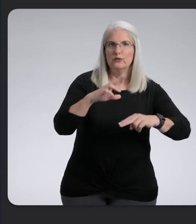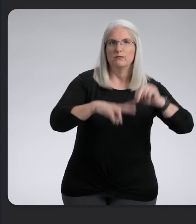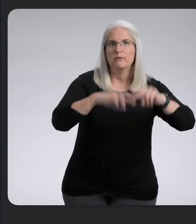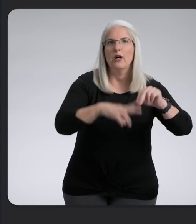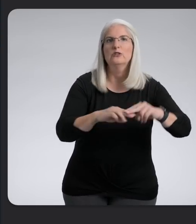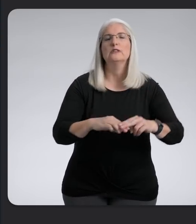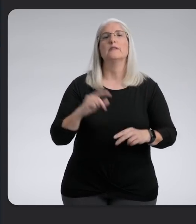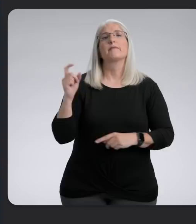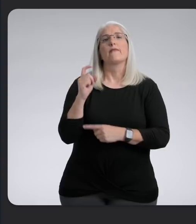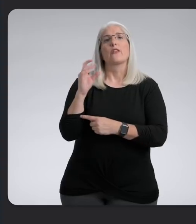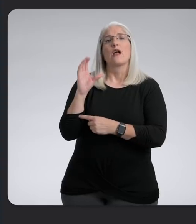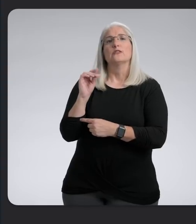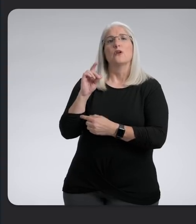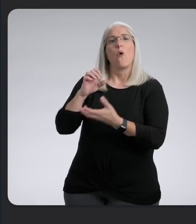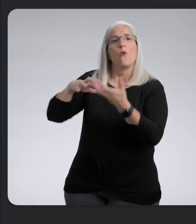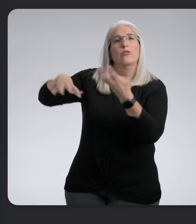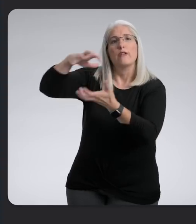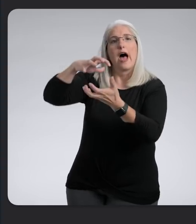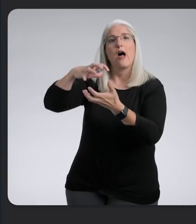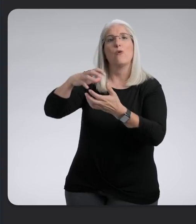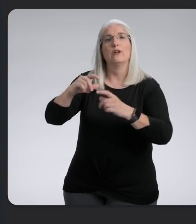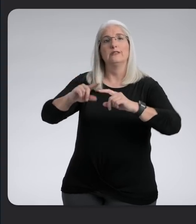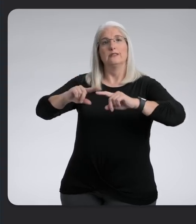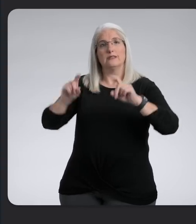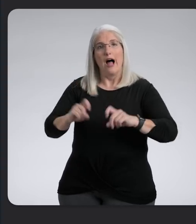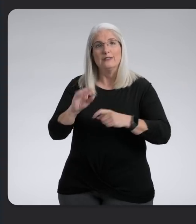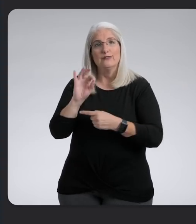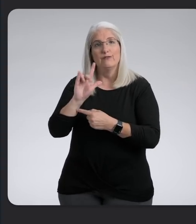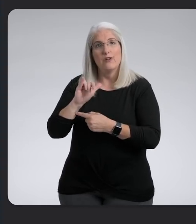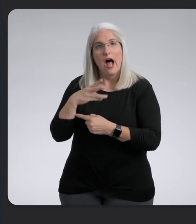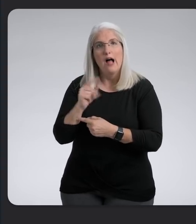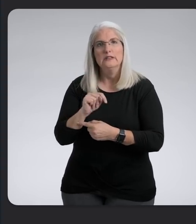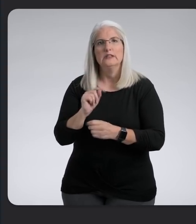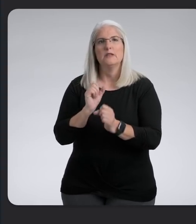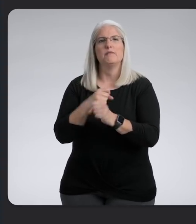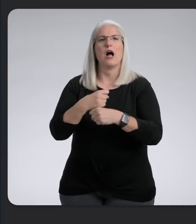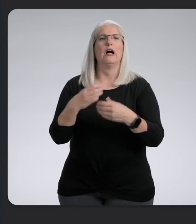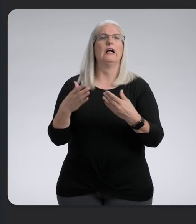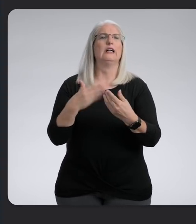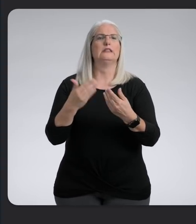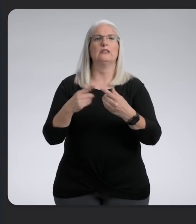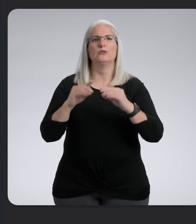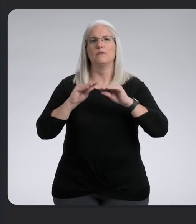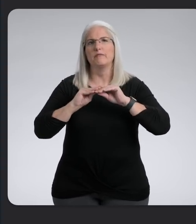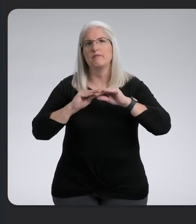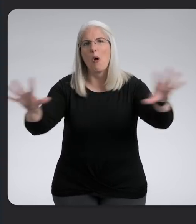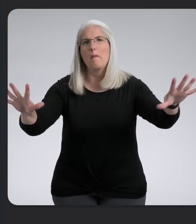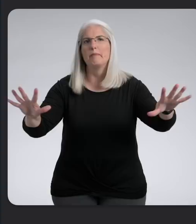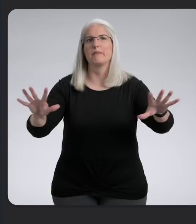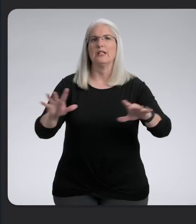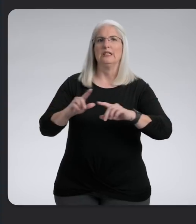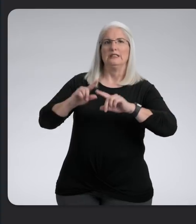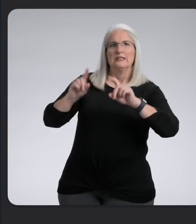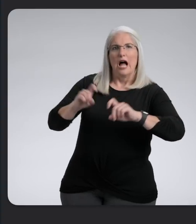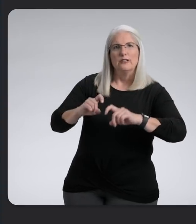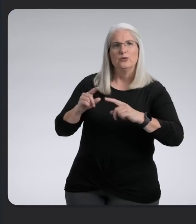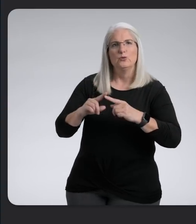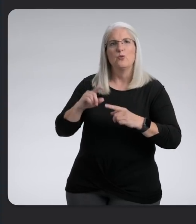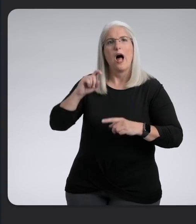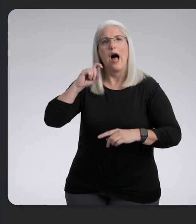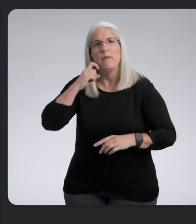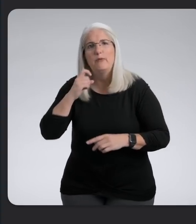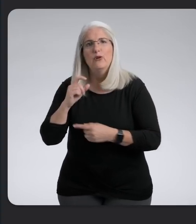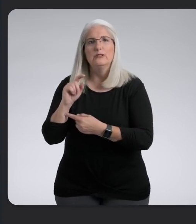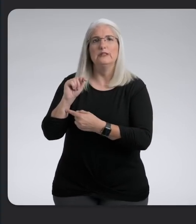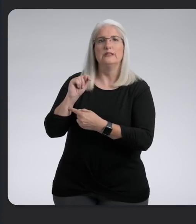make it easy to distribute betas to users on iPhone, iPad, Apple Watch, and Apple TV. And we want Xcode Cloud to be